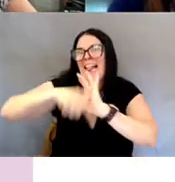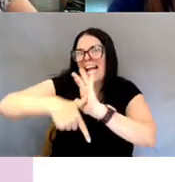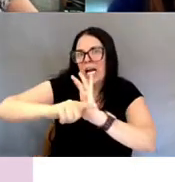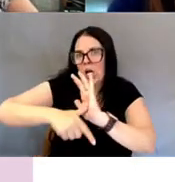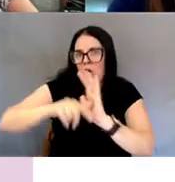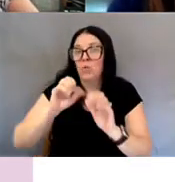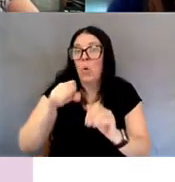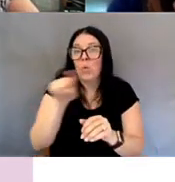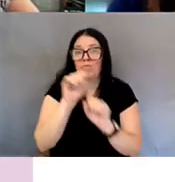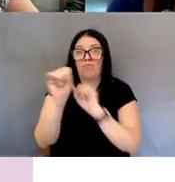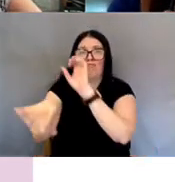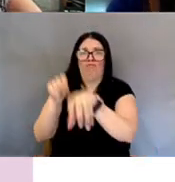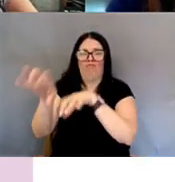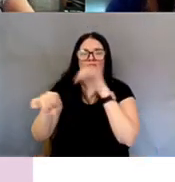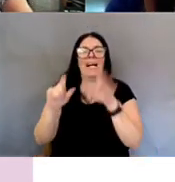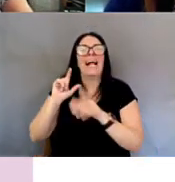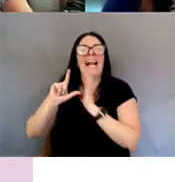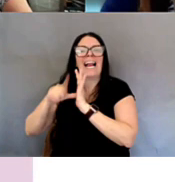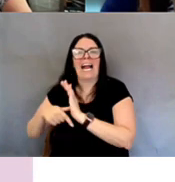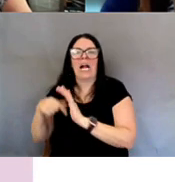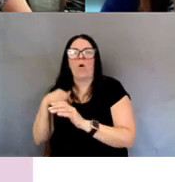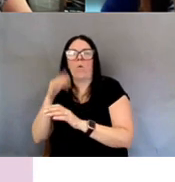providing. Yeah.